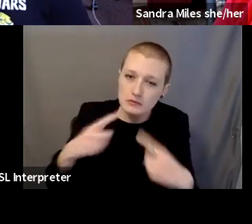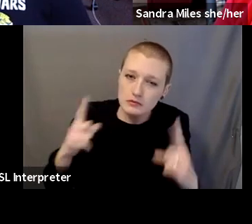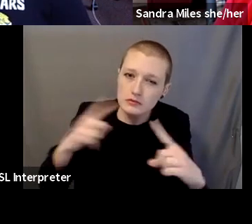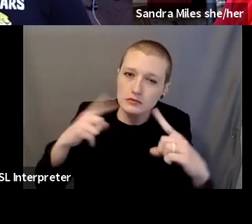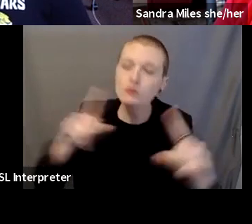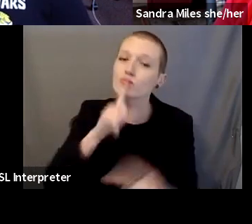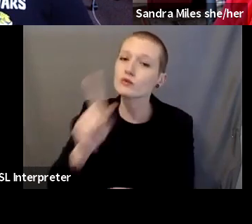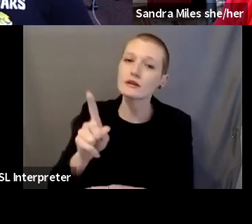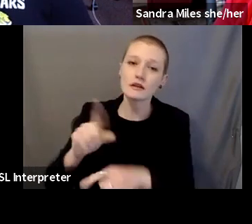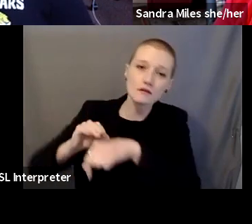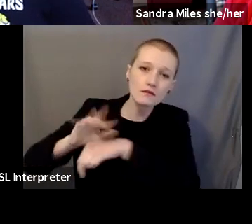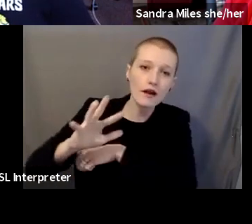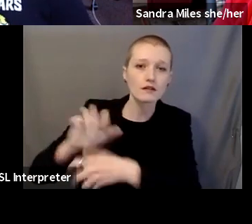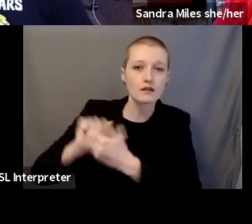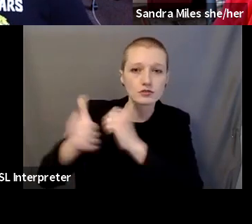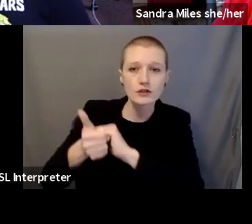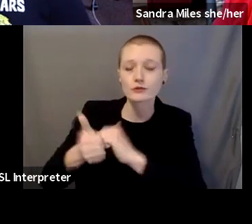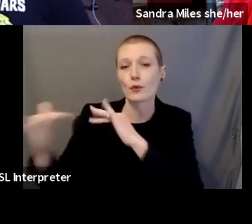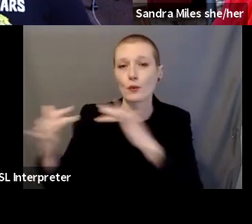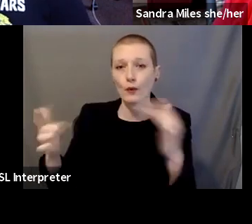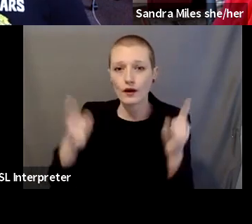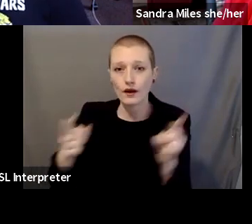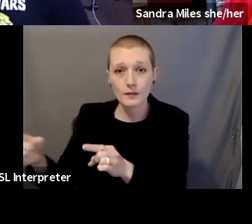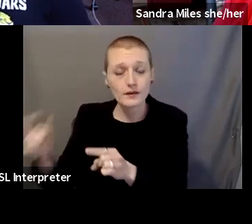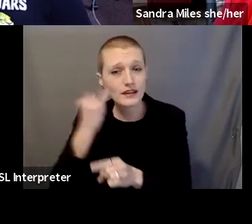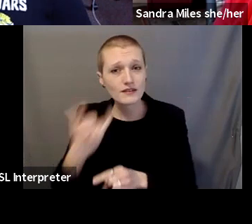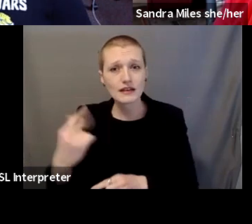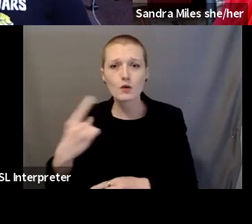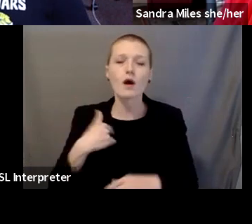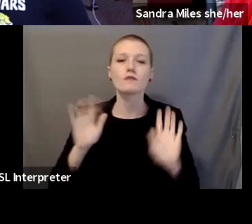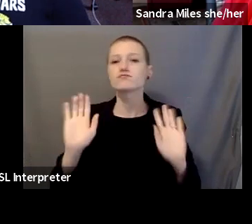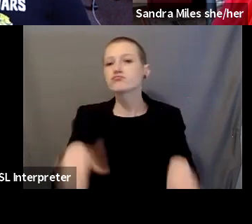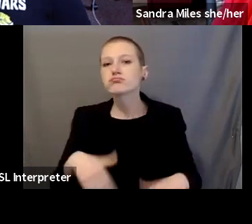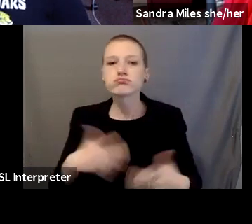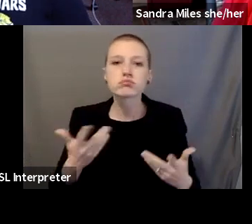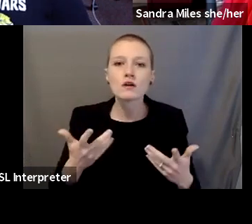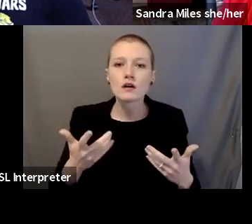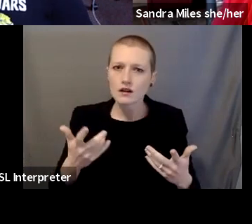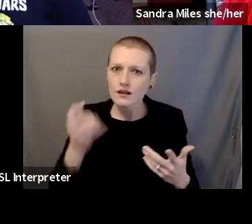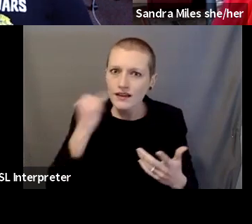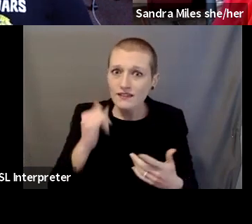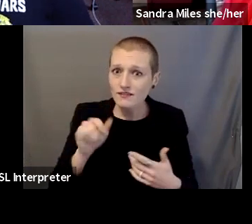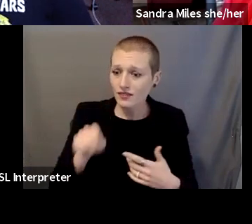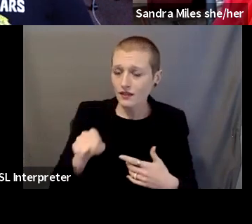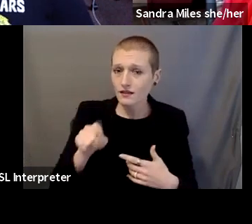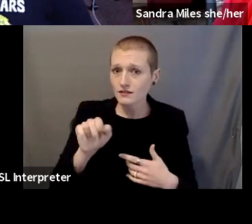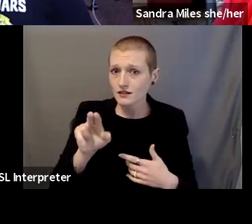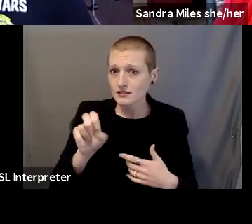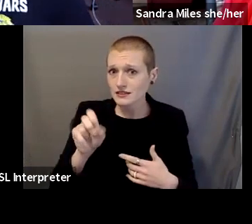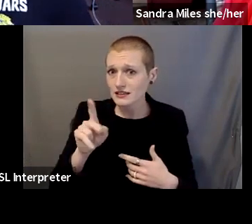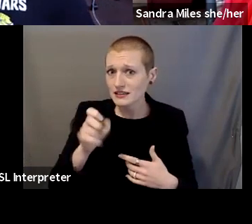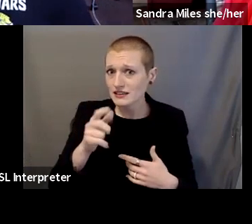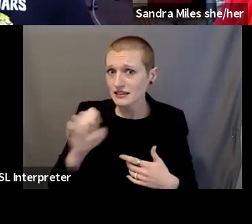anybody neglects to realize that, I mean, we could have ended up under German control, right? If not for the Tuskegee Airmen. I think we need